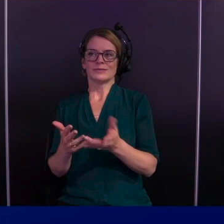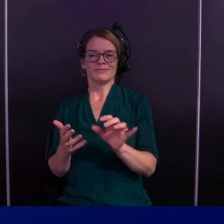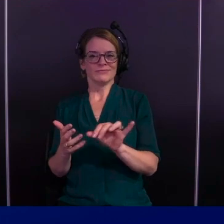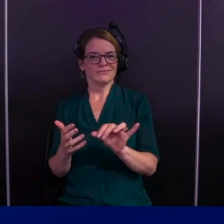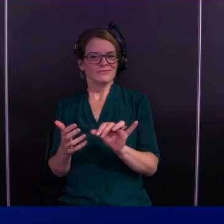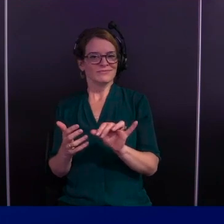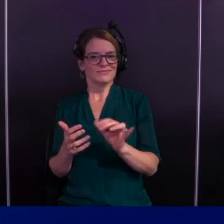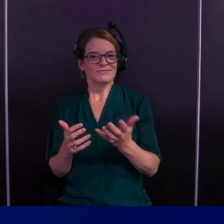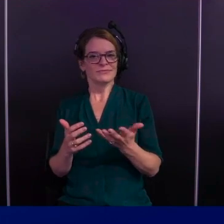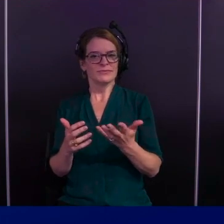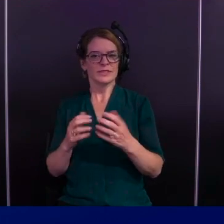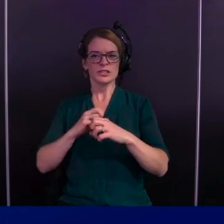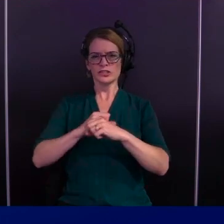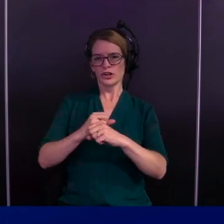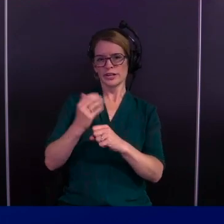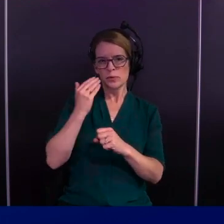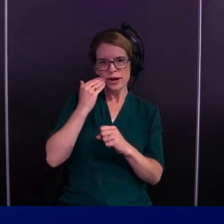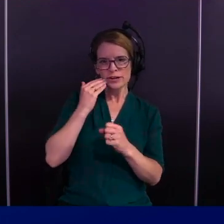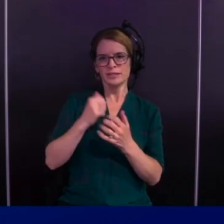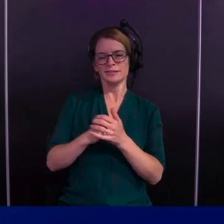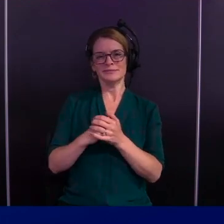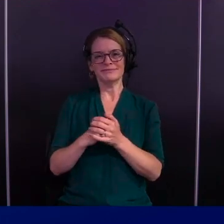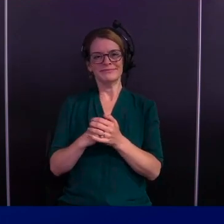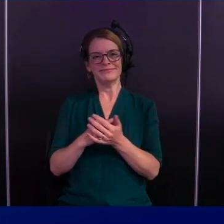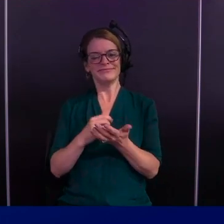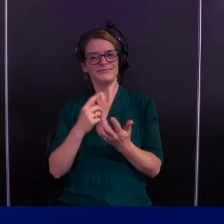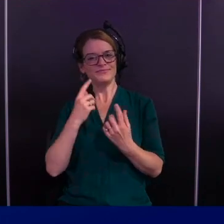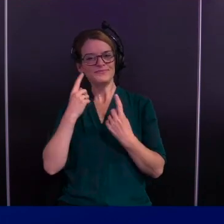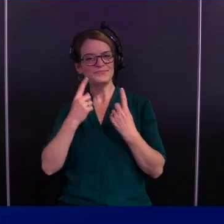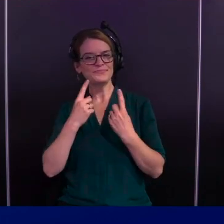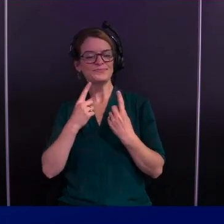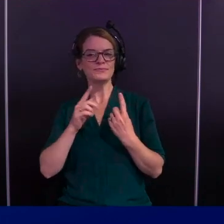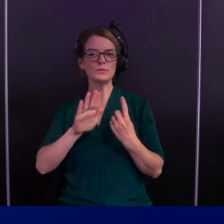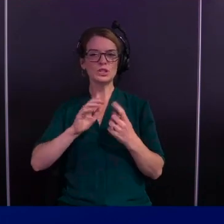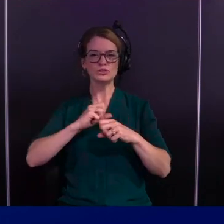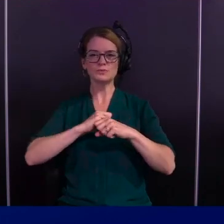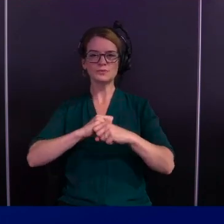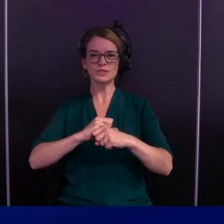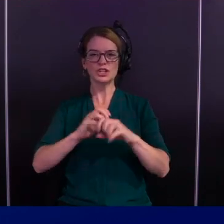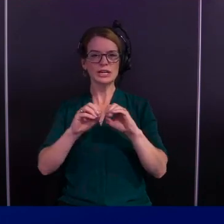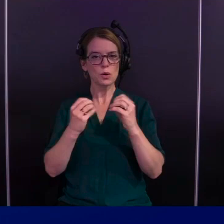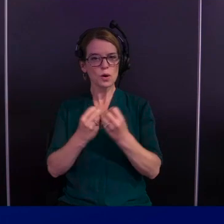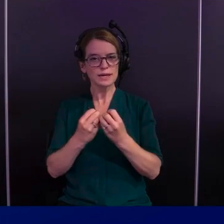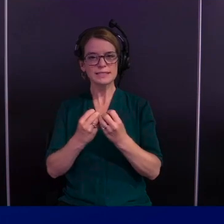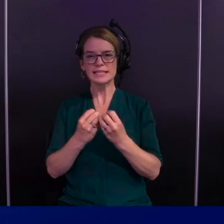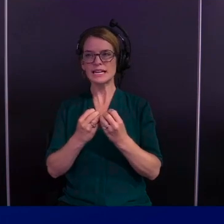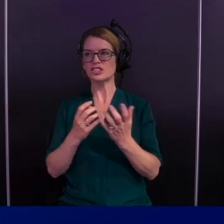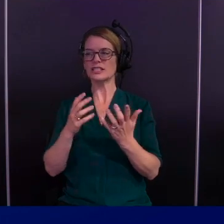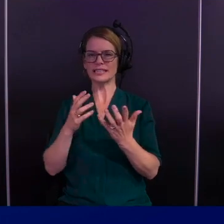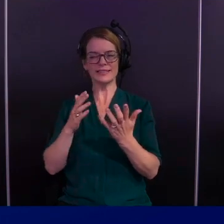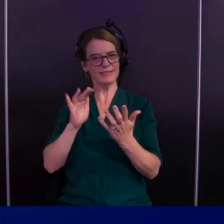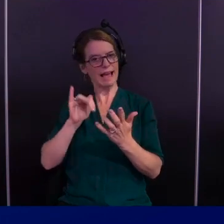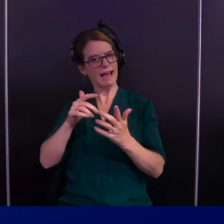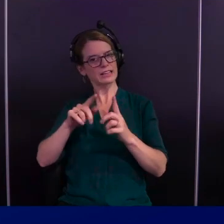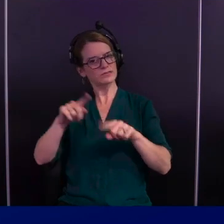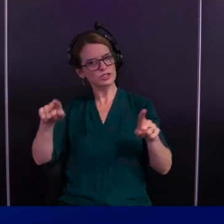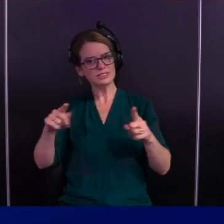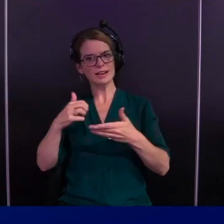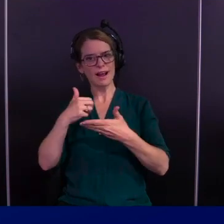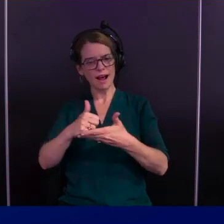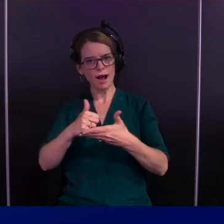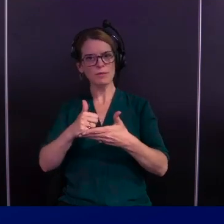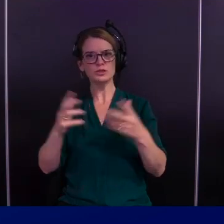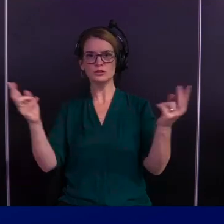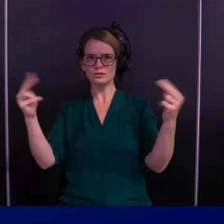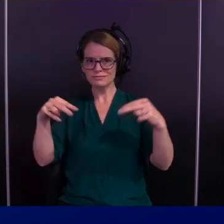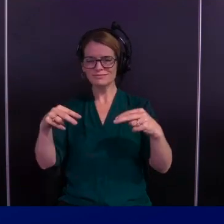into like the security awareness and like different initiatives within your security organization. So it makes it really interesting. Yeah, that's absolutely amazing. Yeah. That's awesome that you're doing